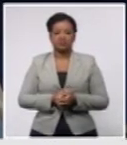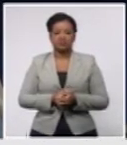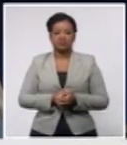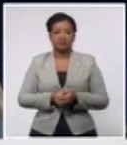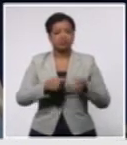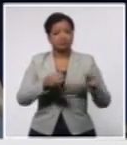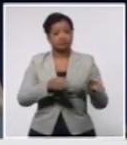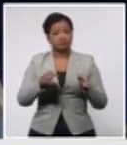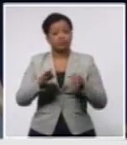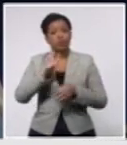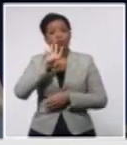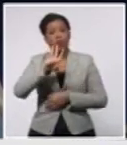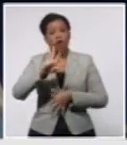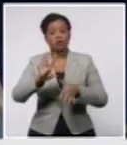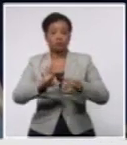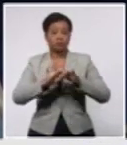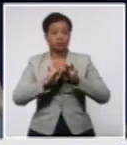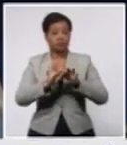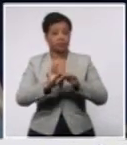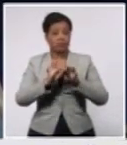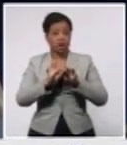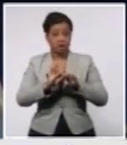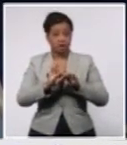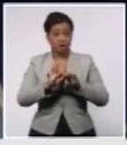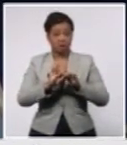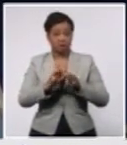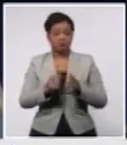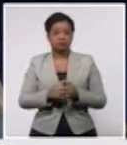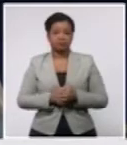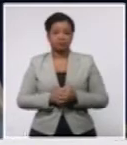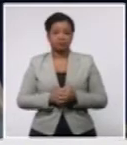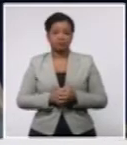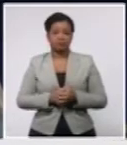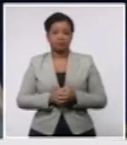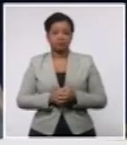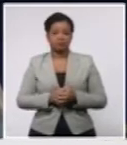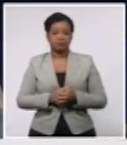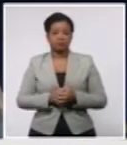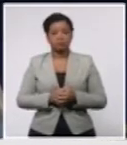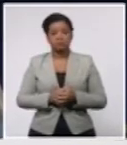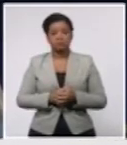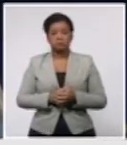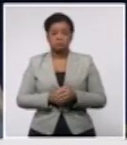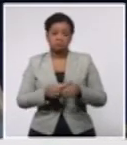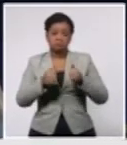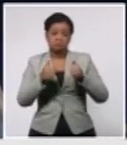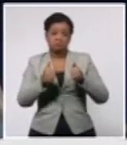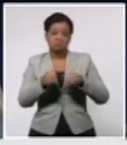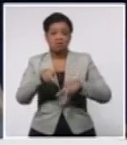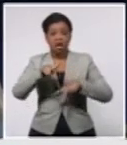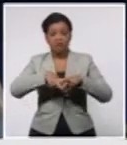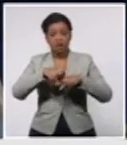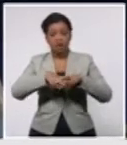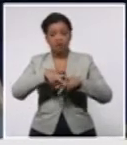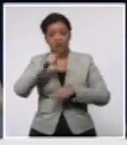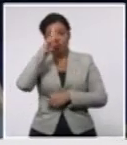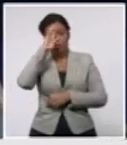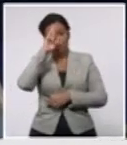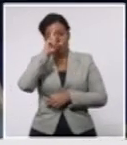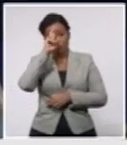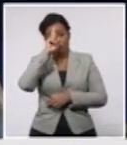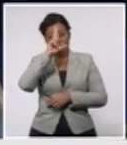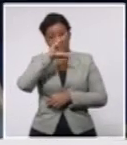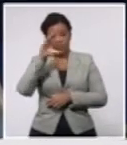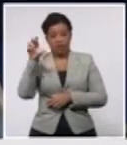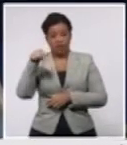consecutive days we report no patients in critical condition in our